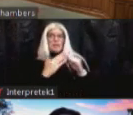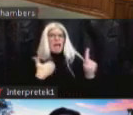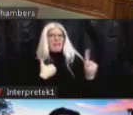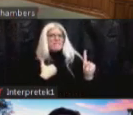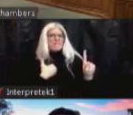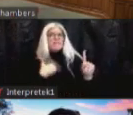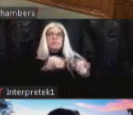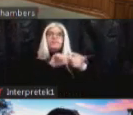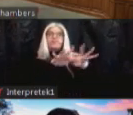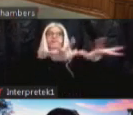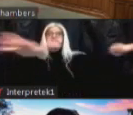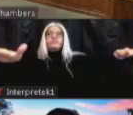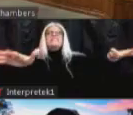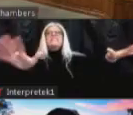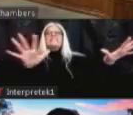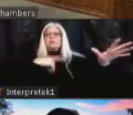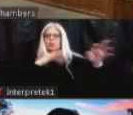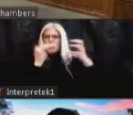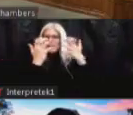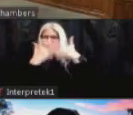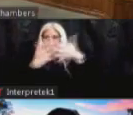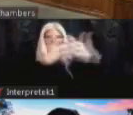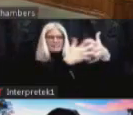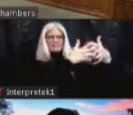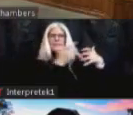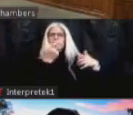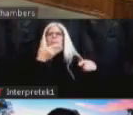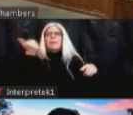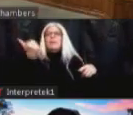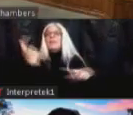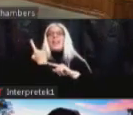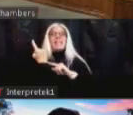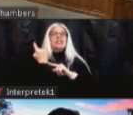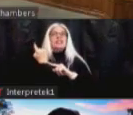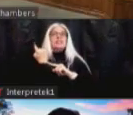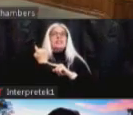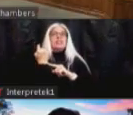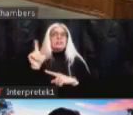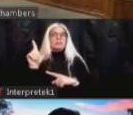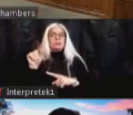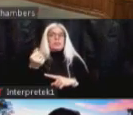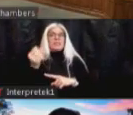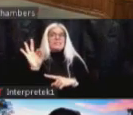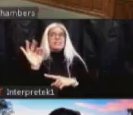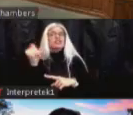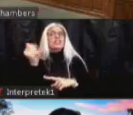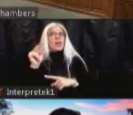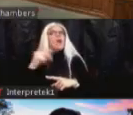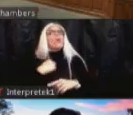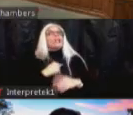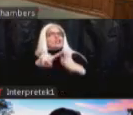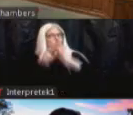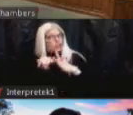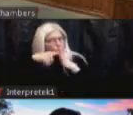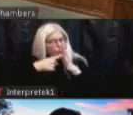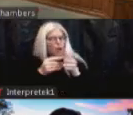bit better. And so last year, January 2019, is when that effort sort of started taking place. Our team started